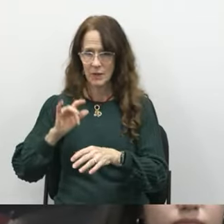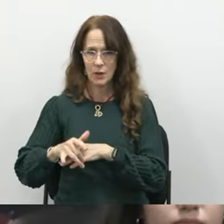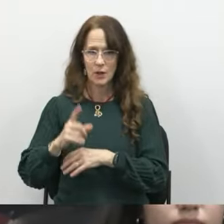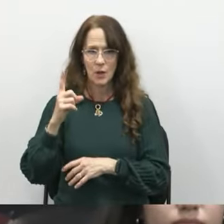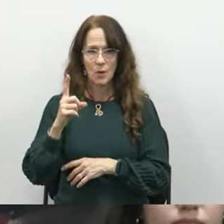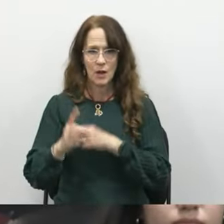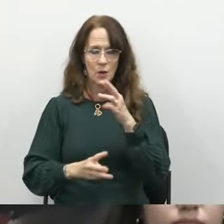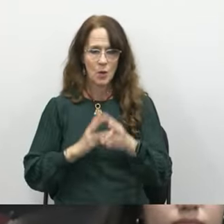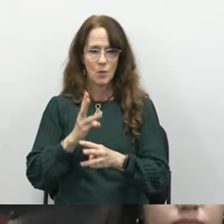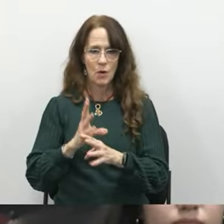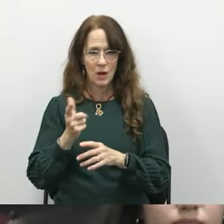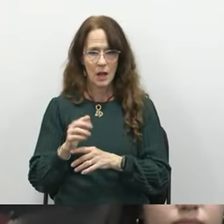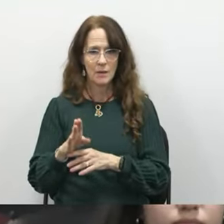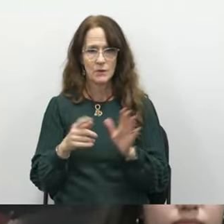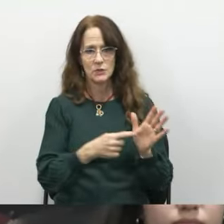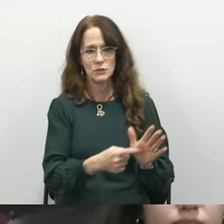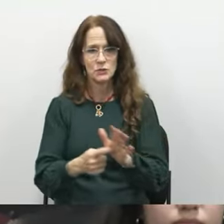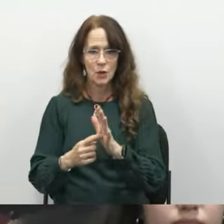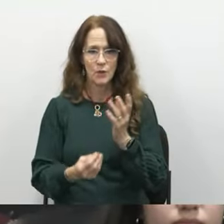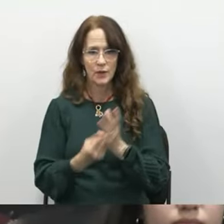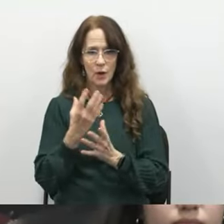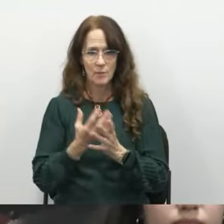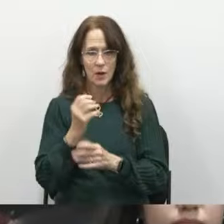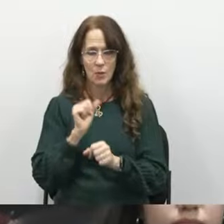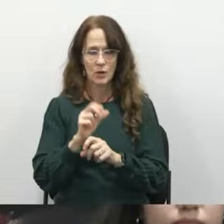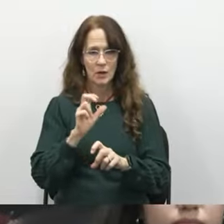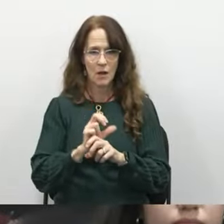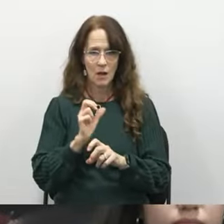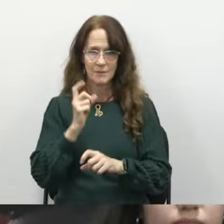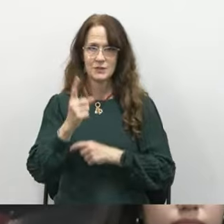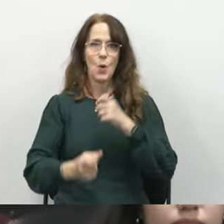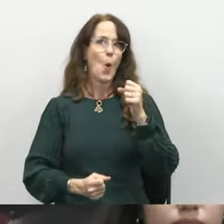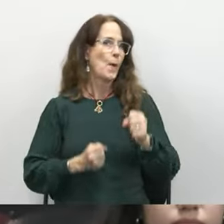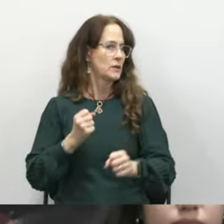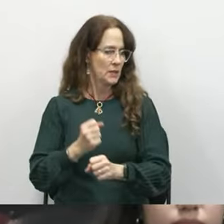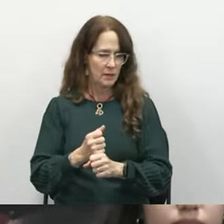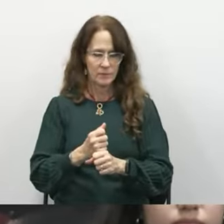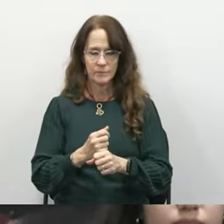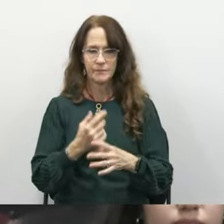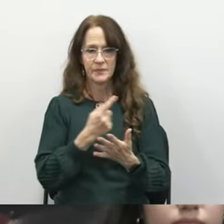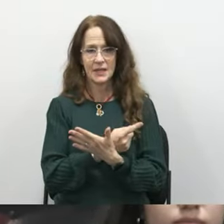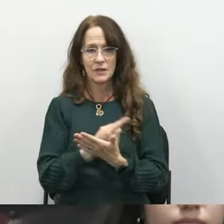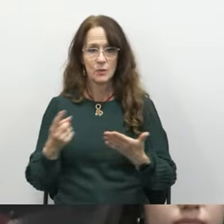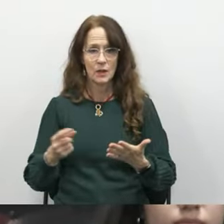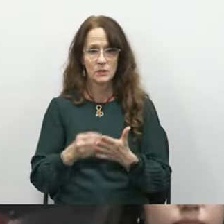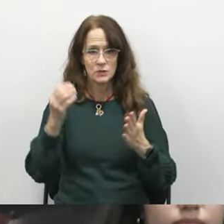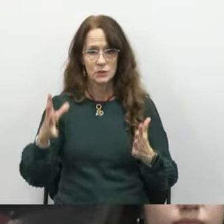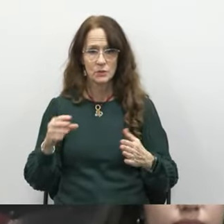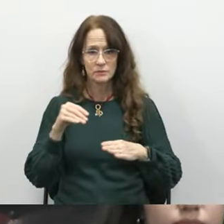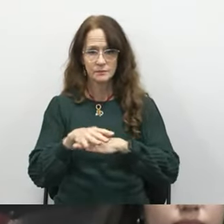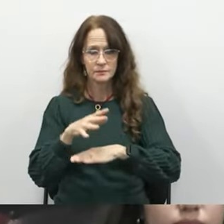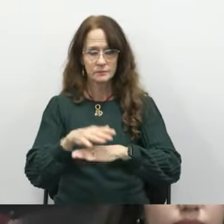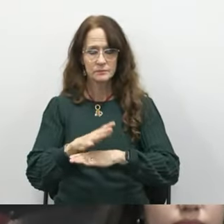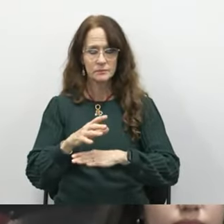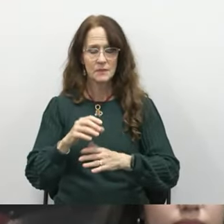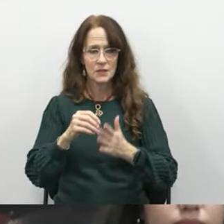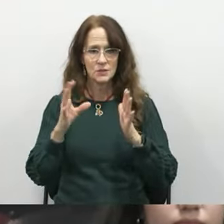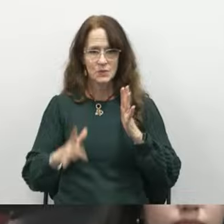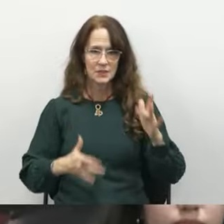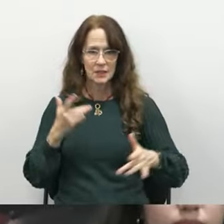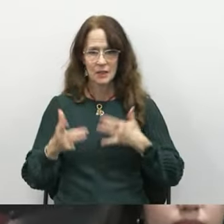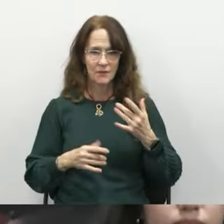World Club got to showcase their garden, which they have been working very hard on all year. This week, as a student council, we are getting the student body excited